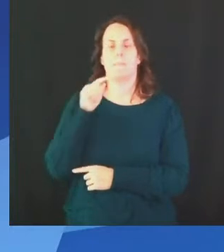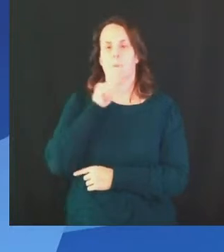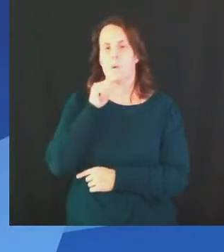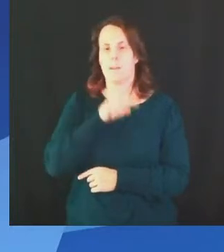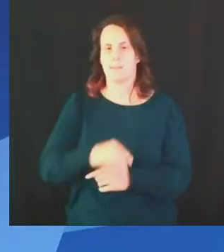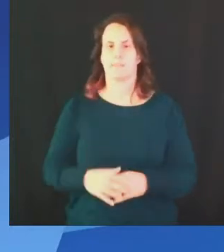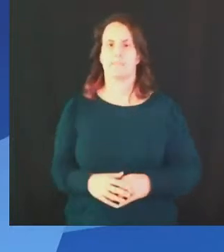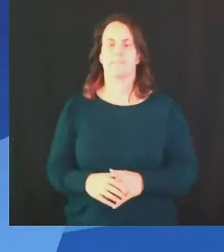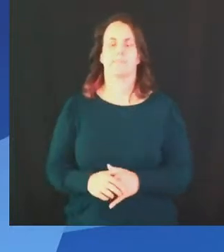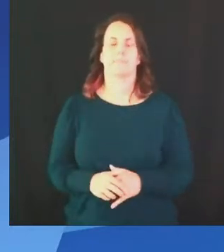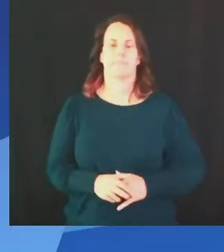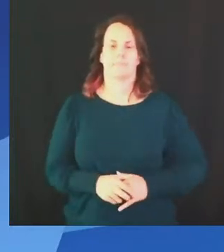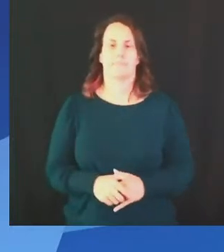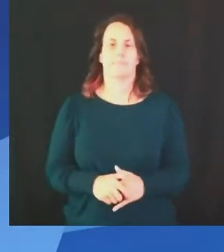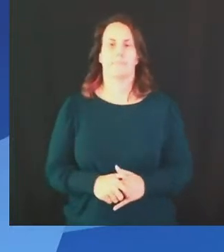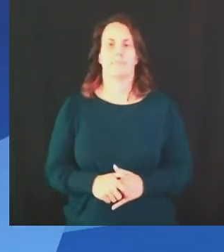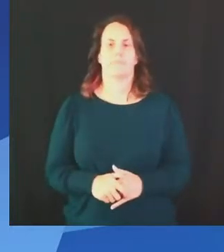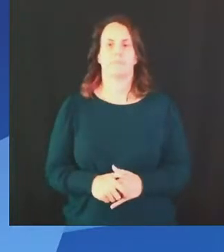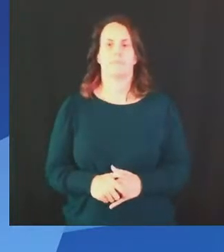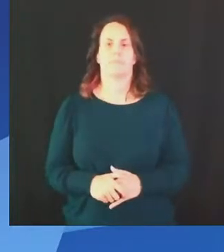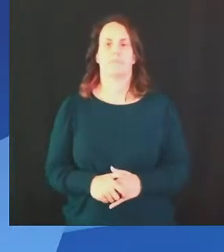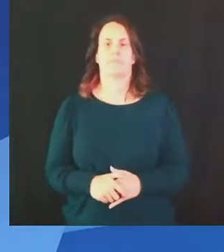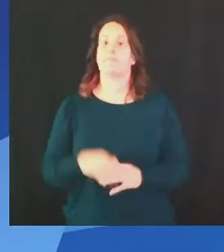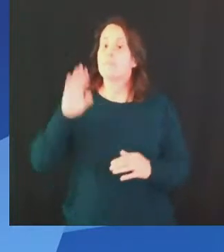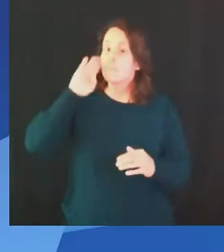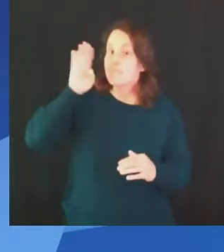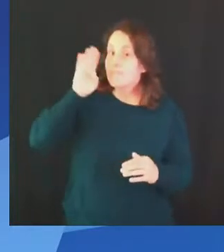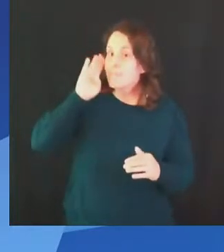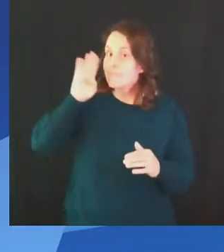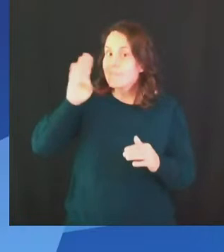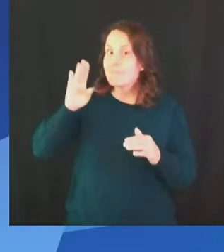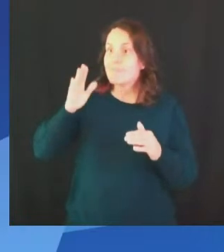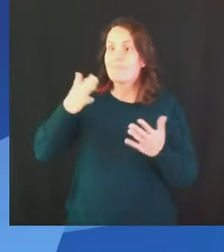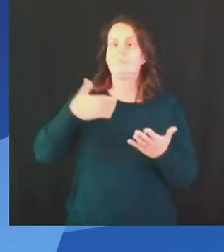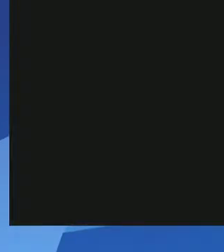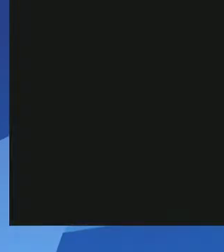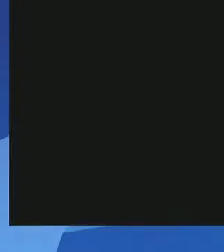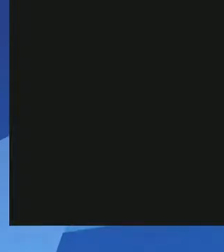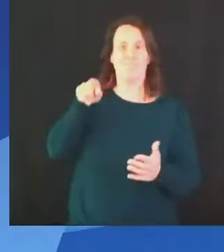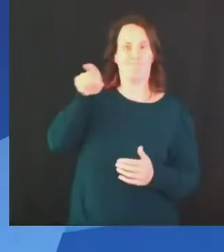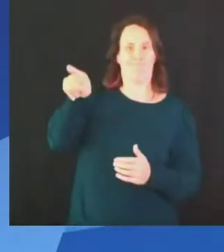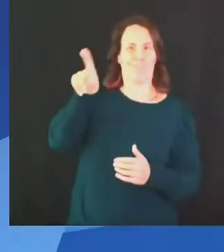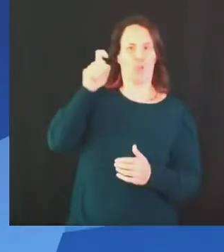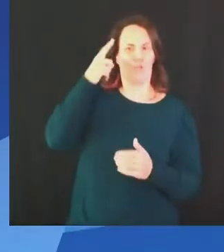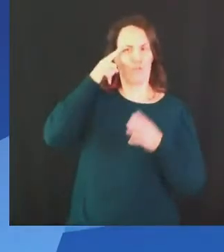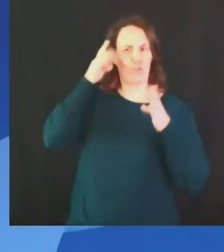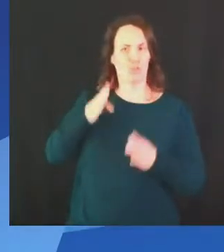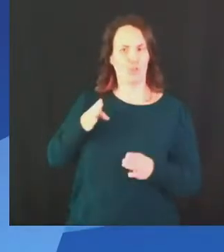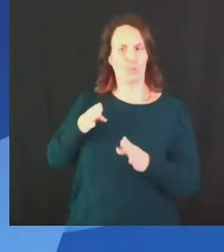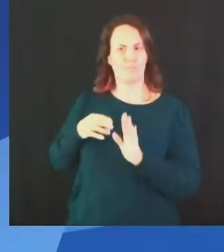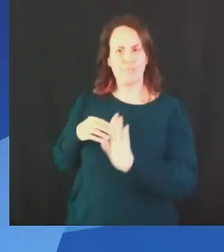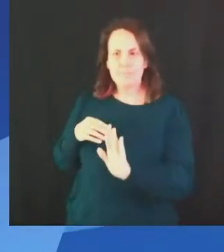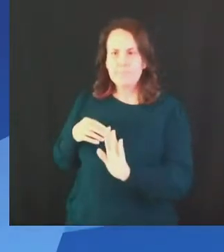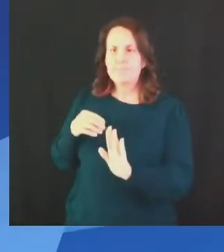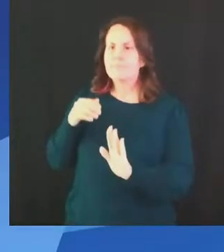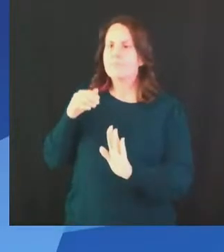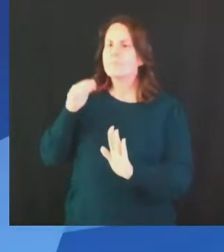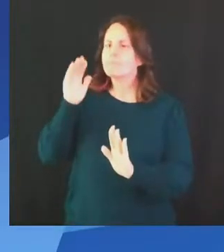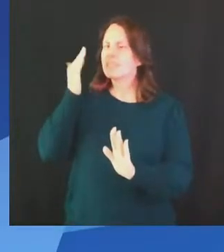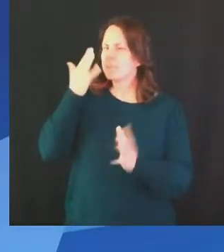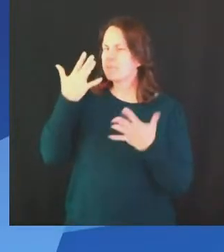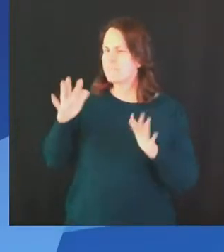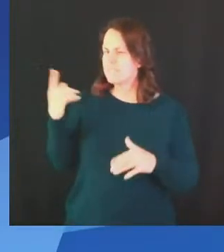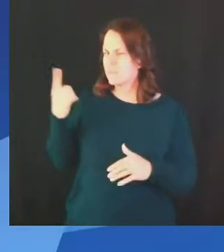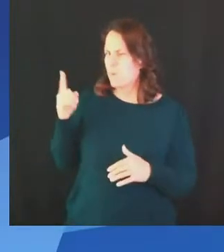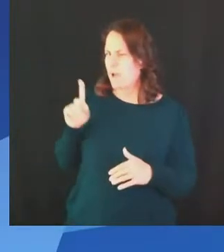Hi there. My question is for Governor Evers, and I believe this was already asked earlier, but I may have had a hard time hearing his response, so I'll ask it